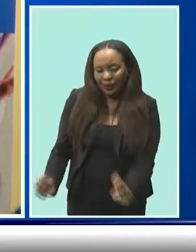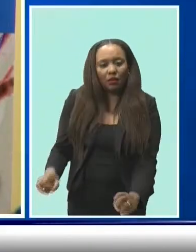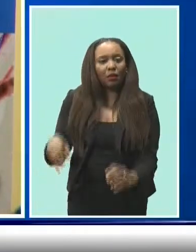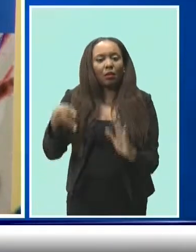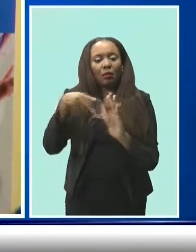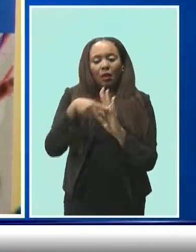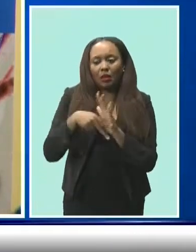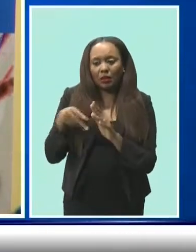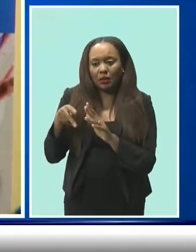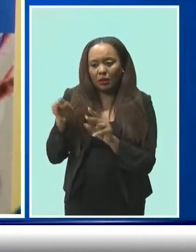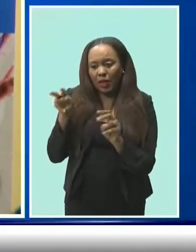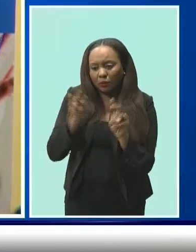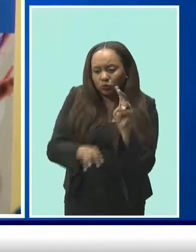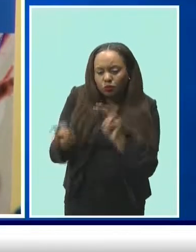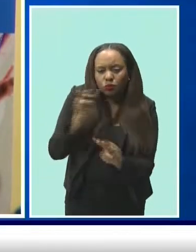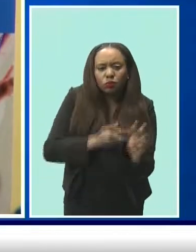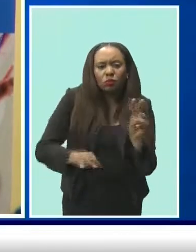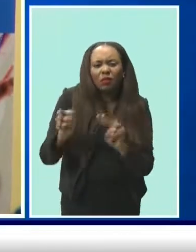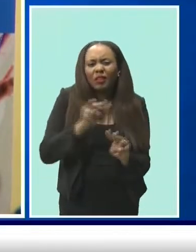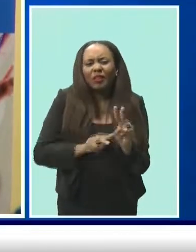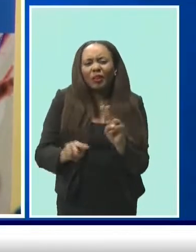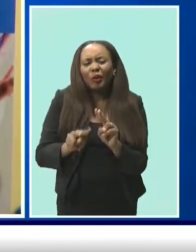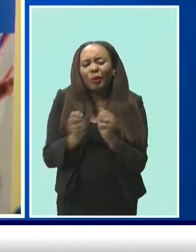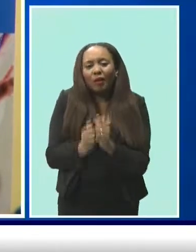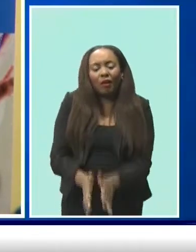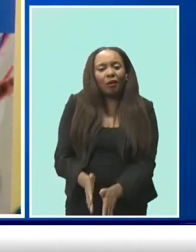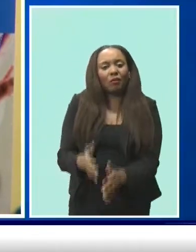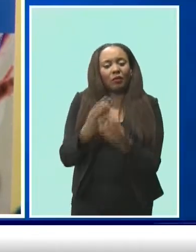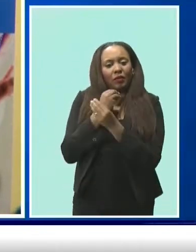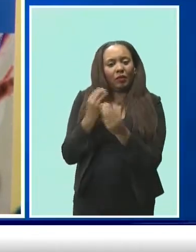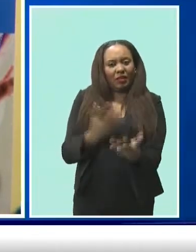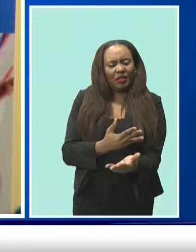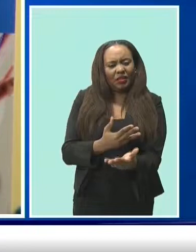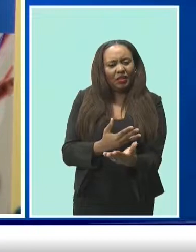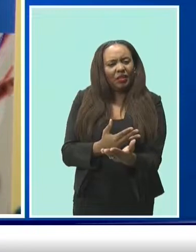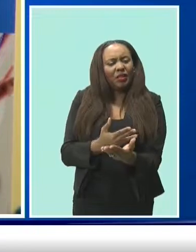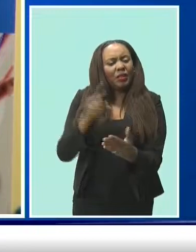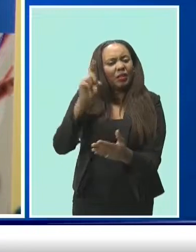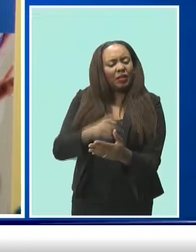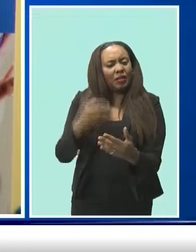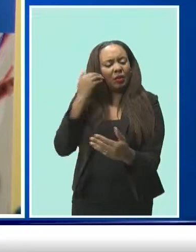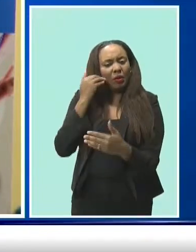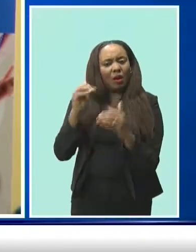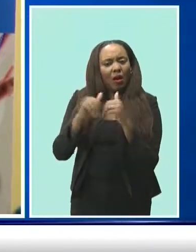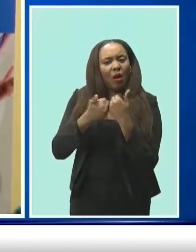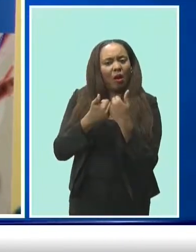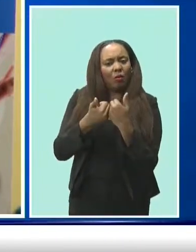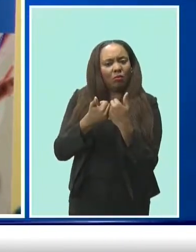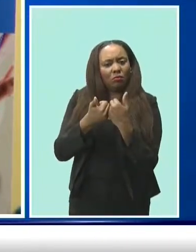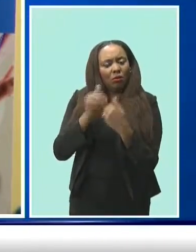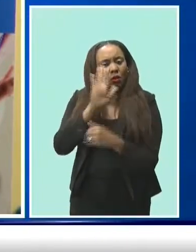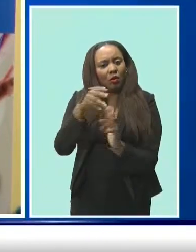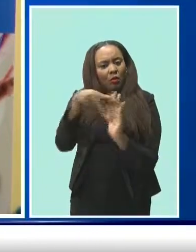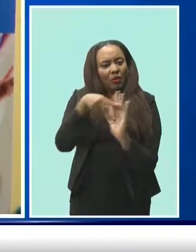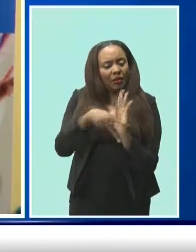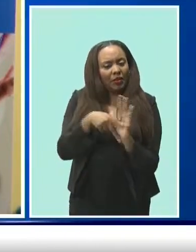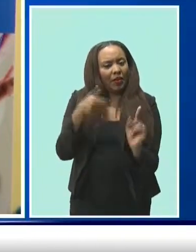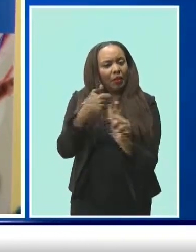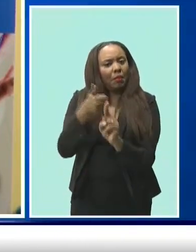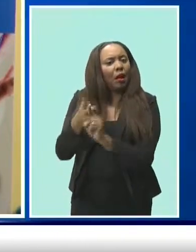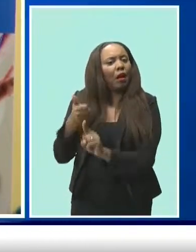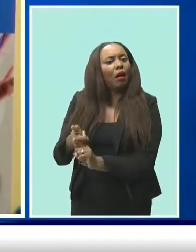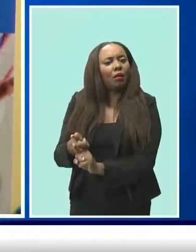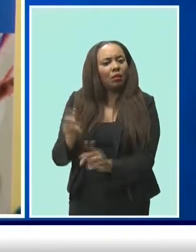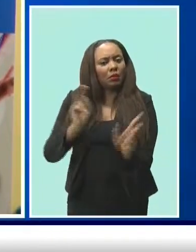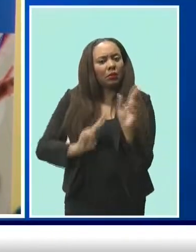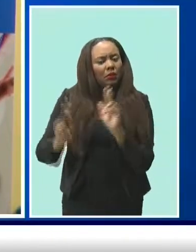reporting without the data that is going to tell you how your policy is affecting people and therefore what you